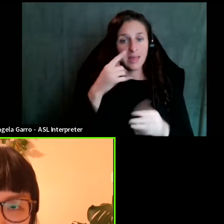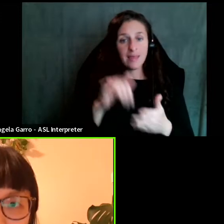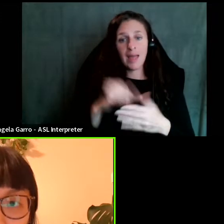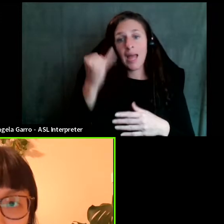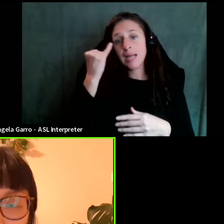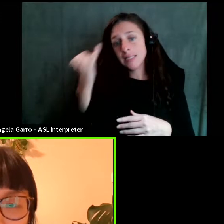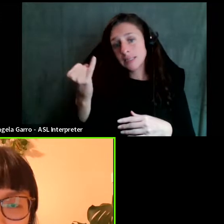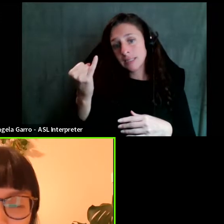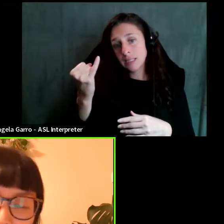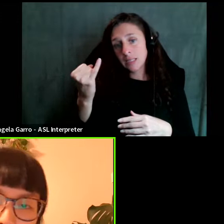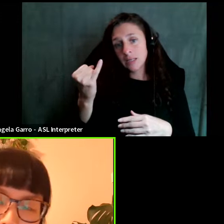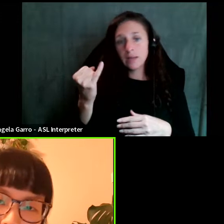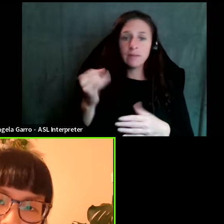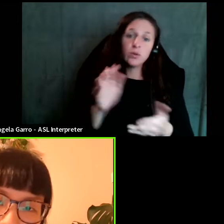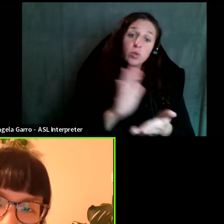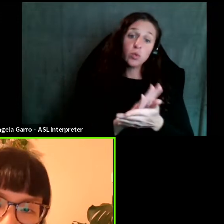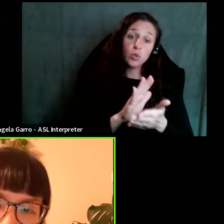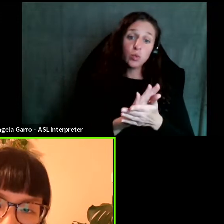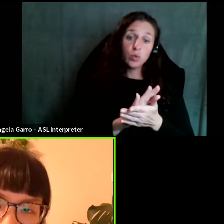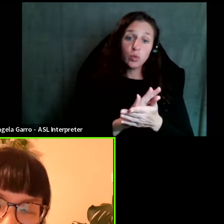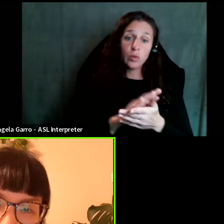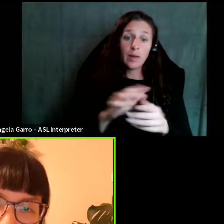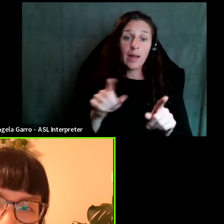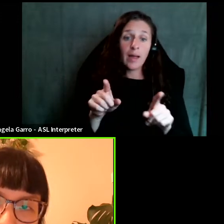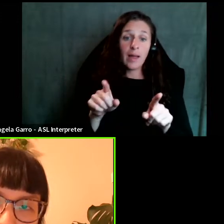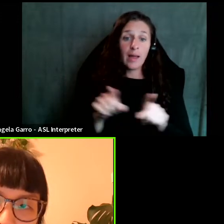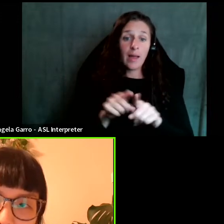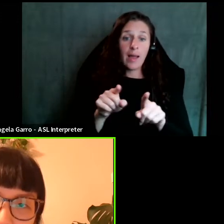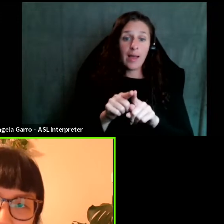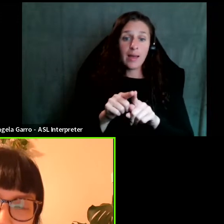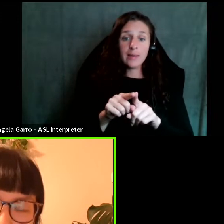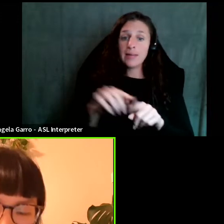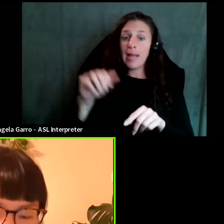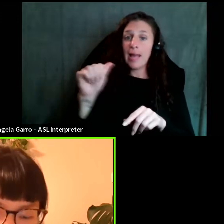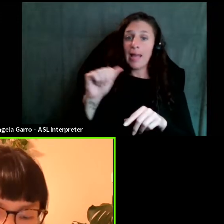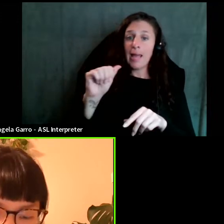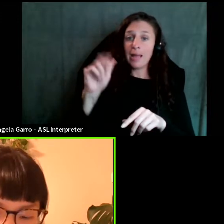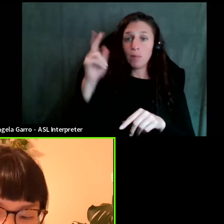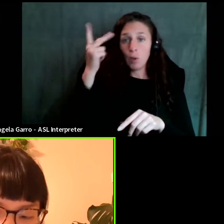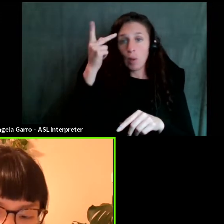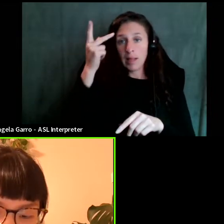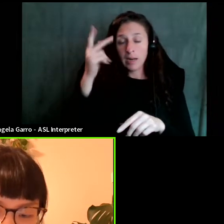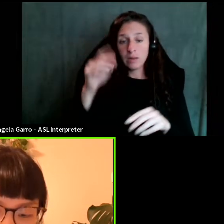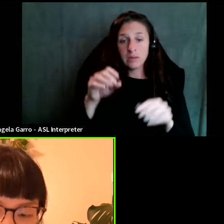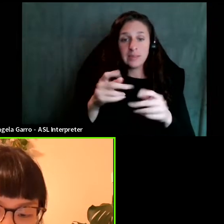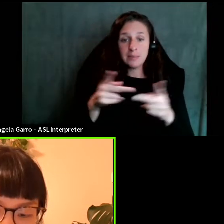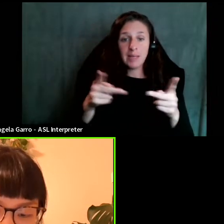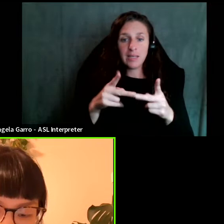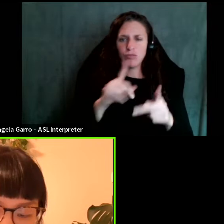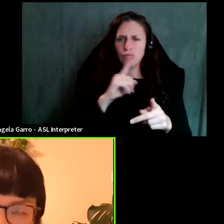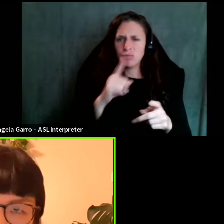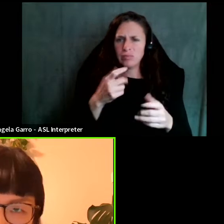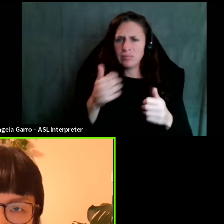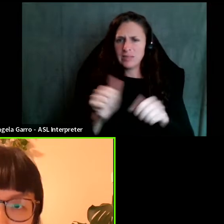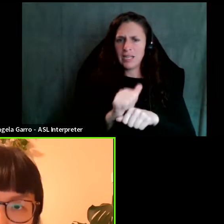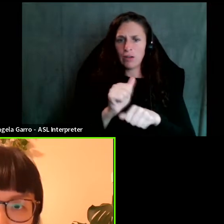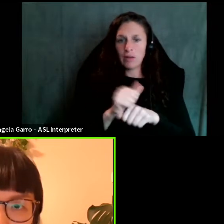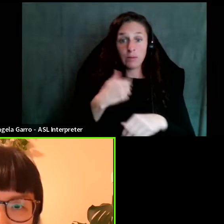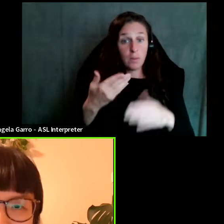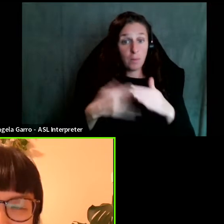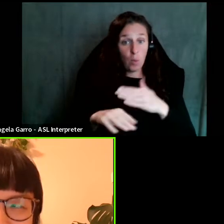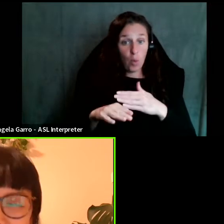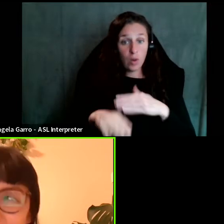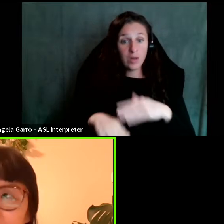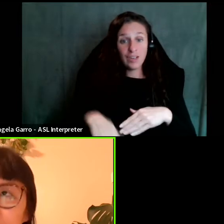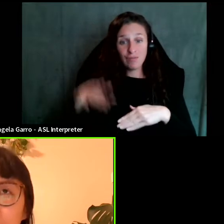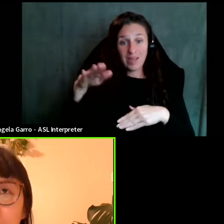of a school as an apolitical space is deeply dangerous. I was born and raised in